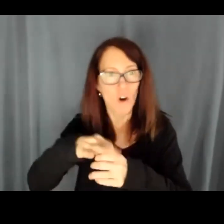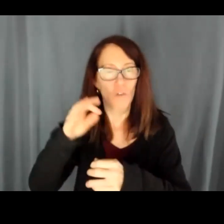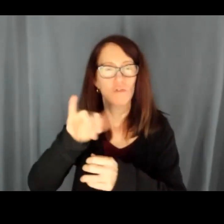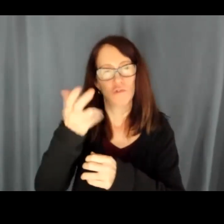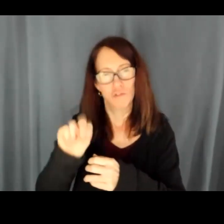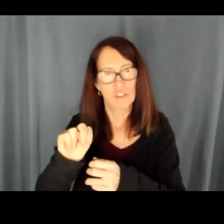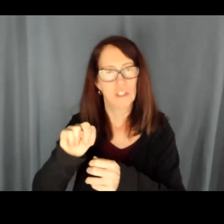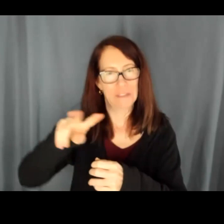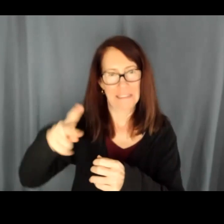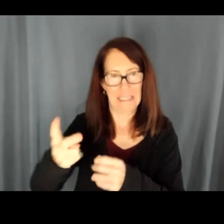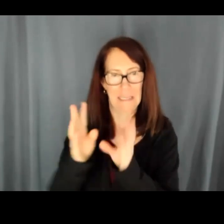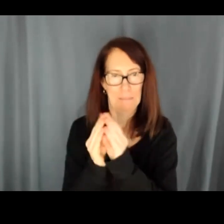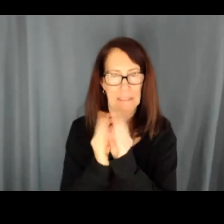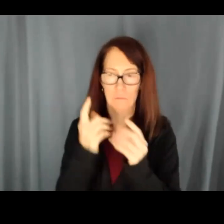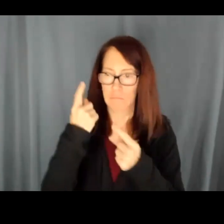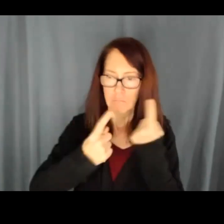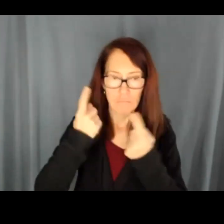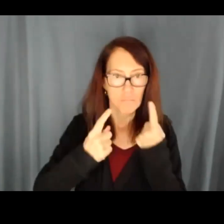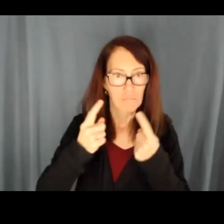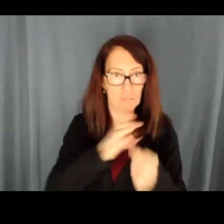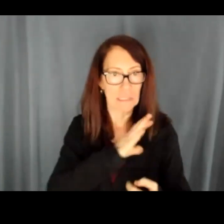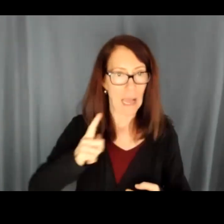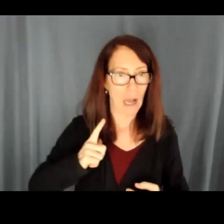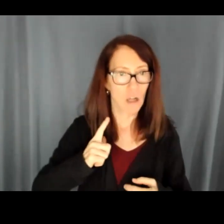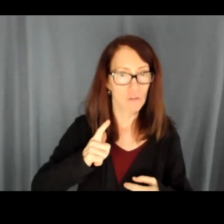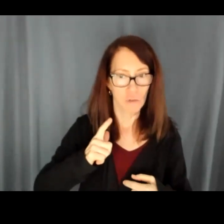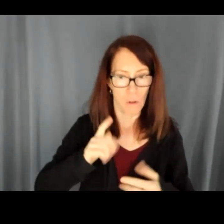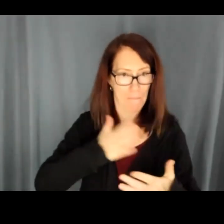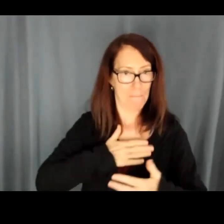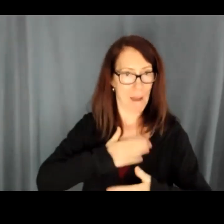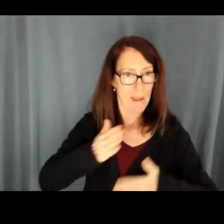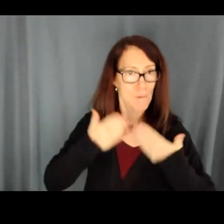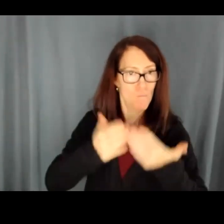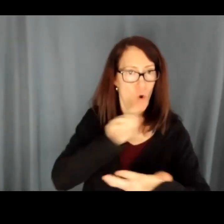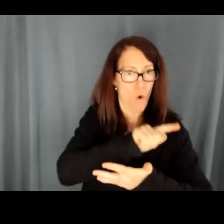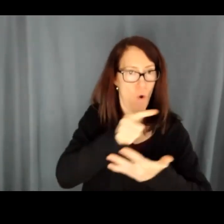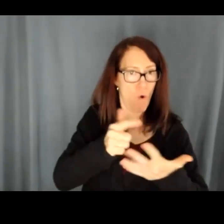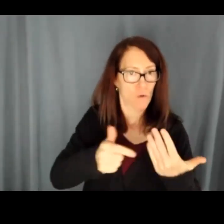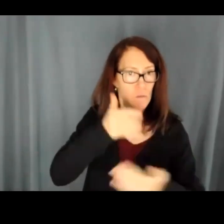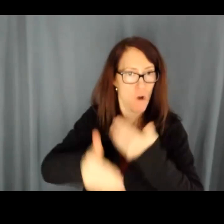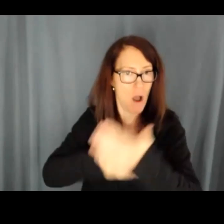So I'm wondering if the council members have any thoughts on this proposed process.